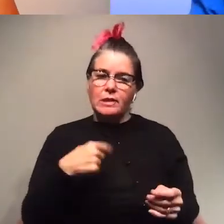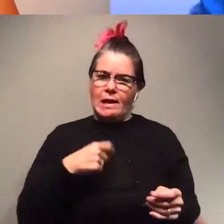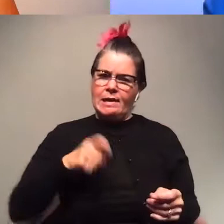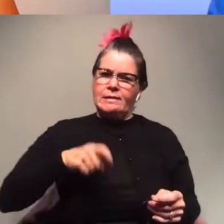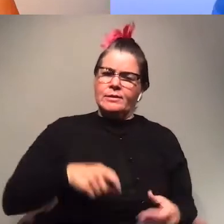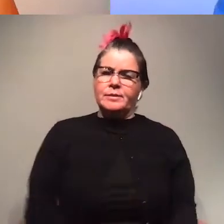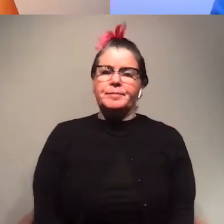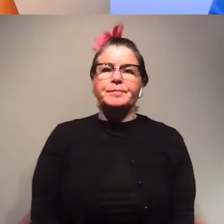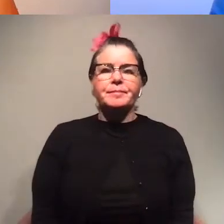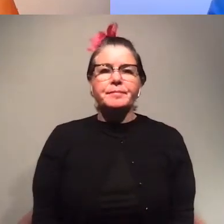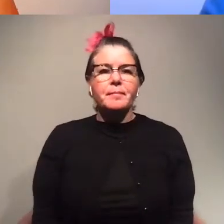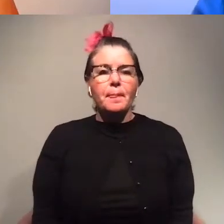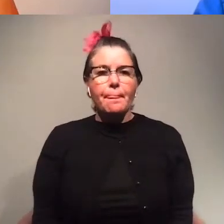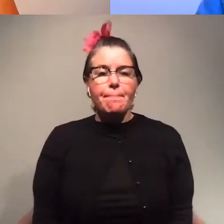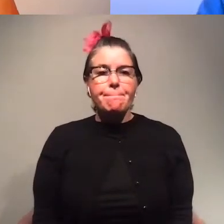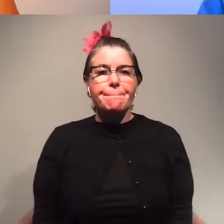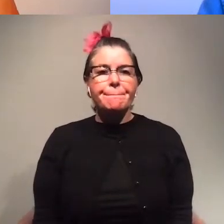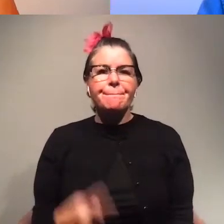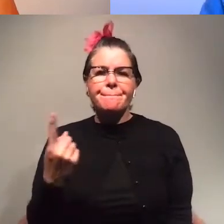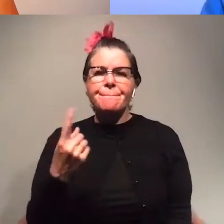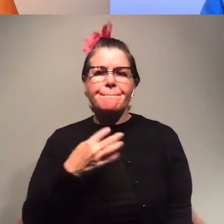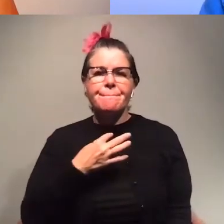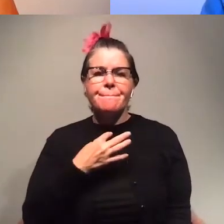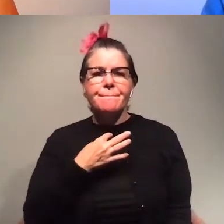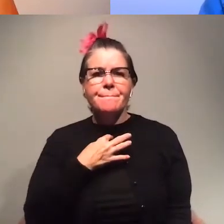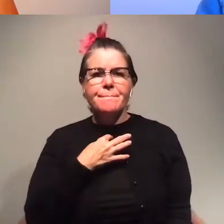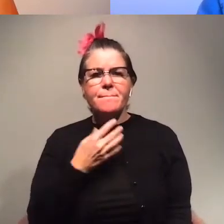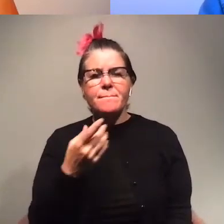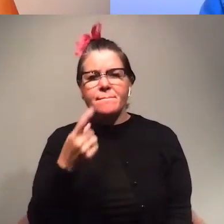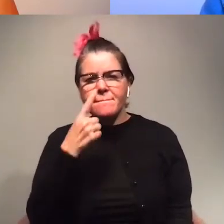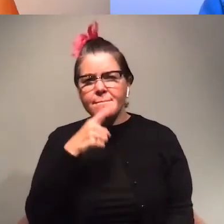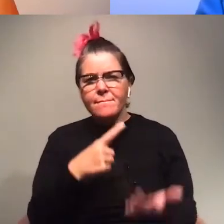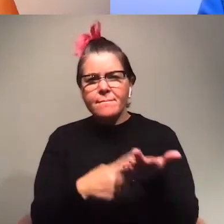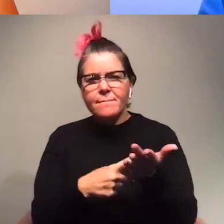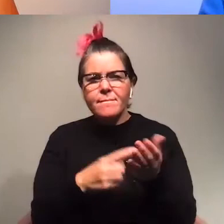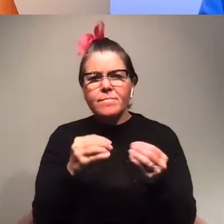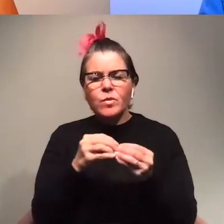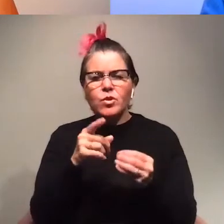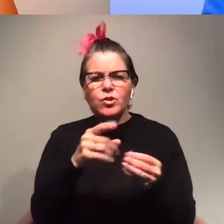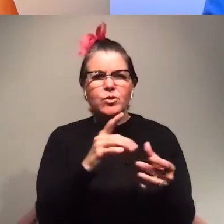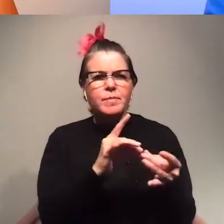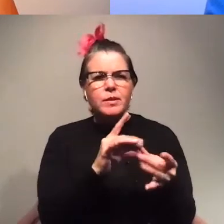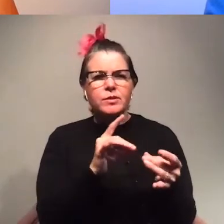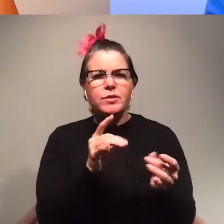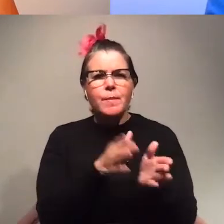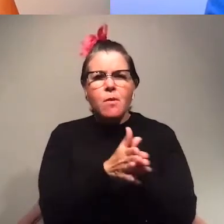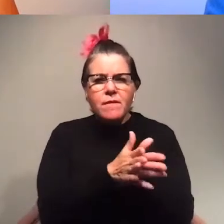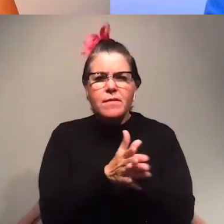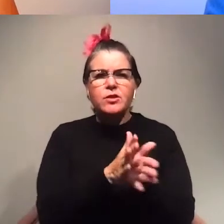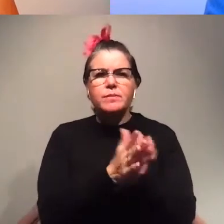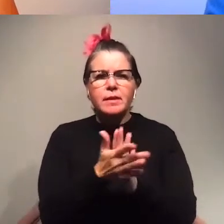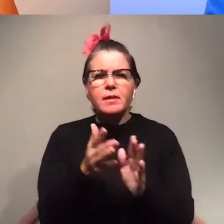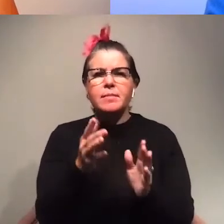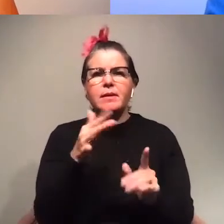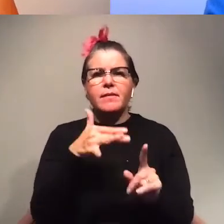also. And so someone's also maybe like talk a little bit more about, you mentioned like your motivation to becoming an